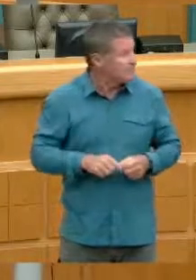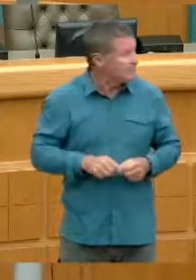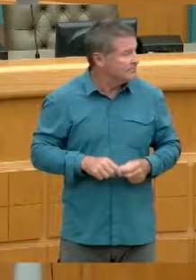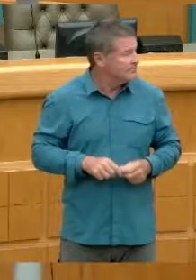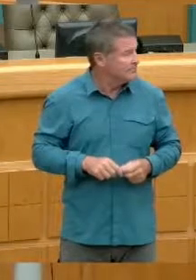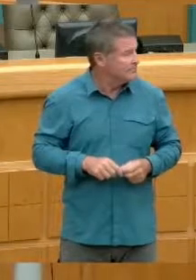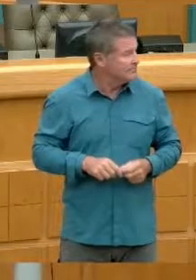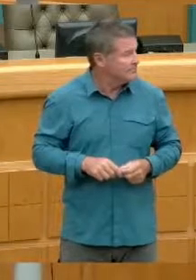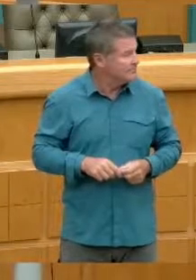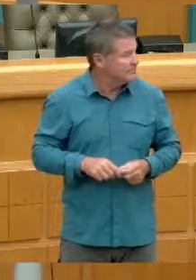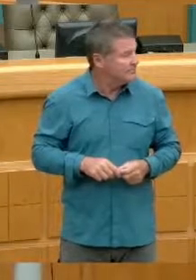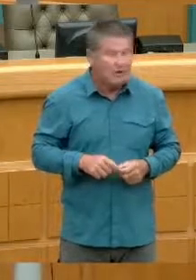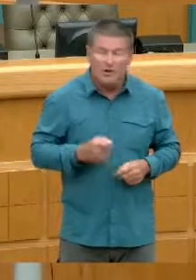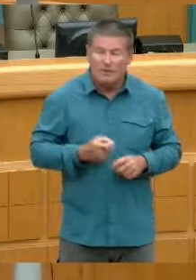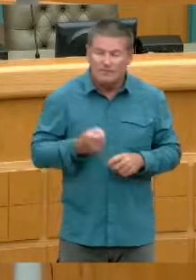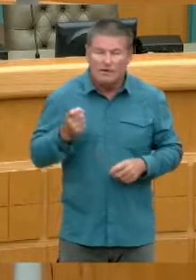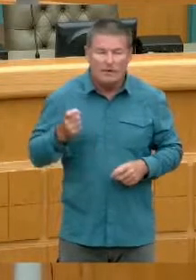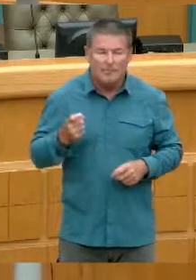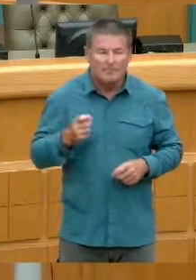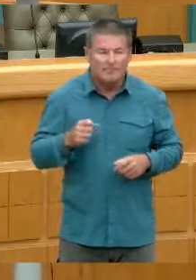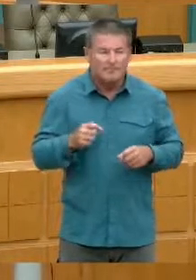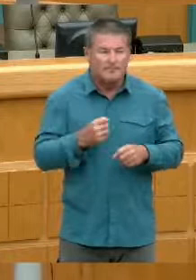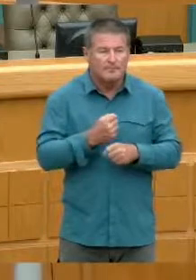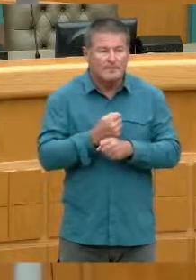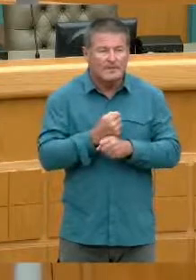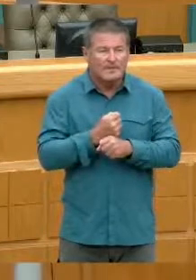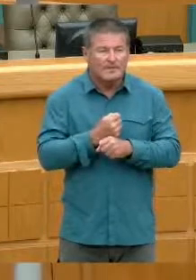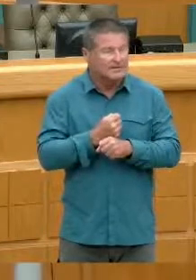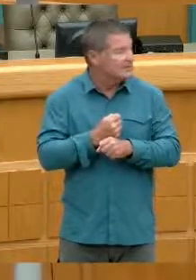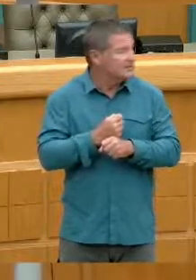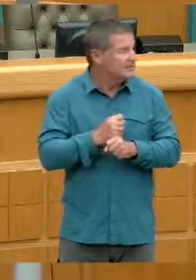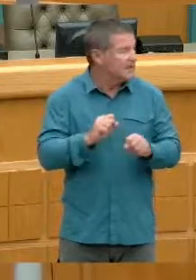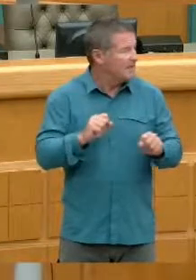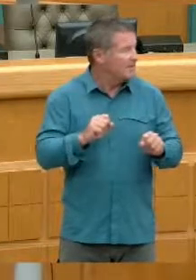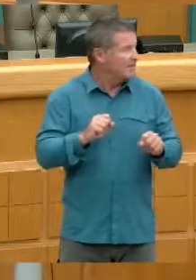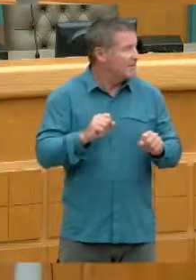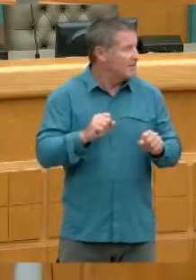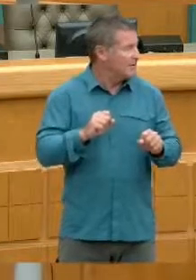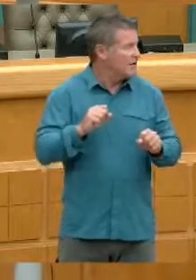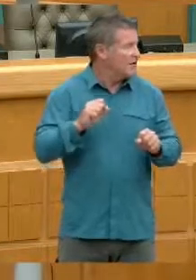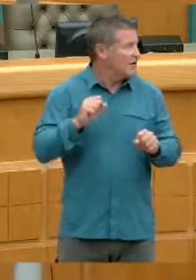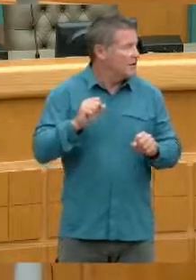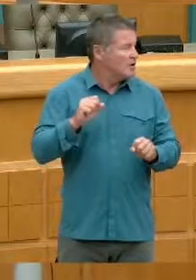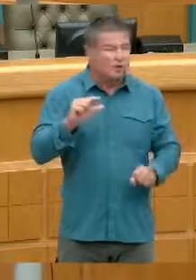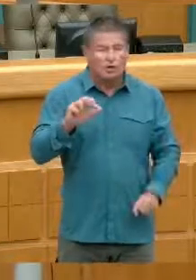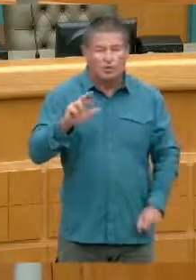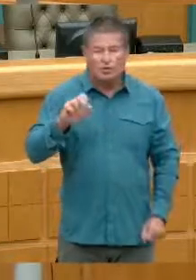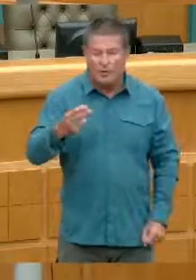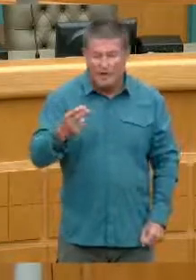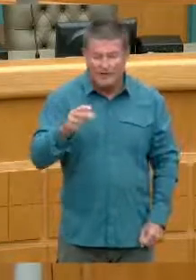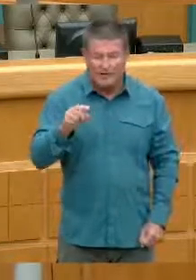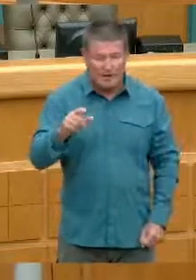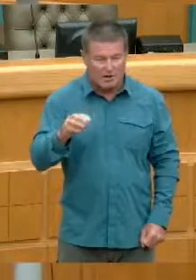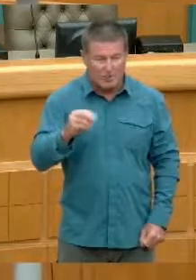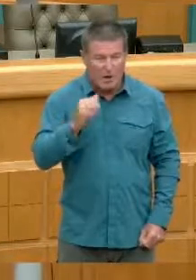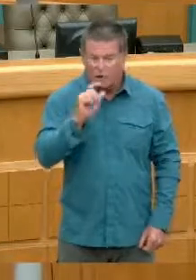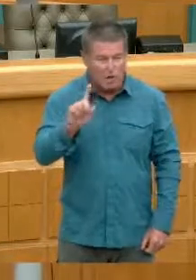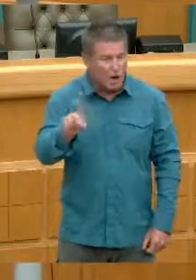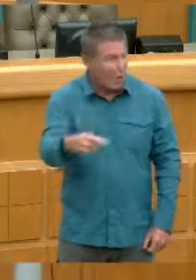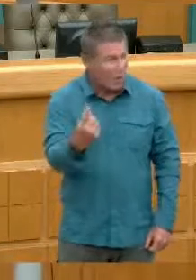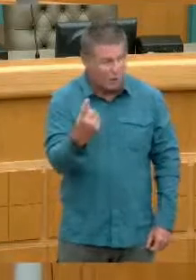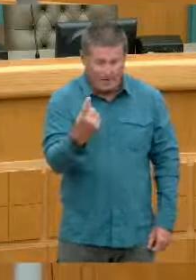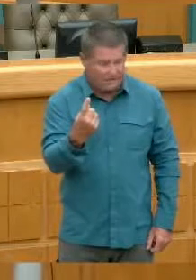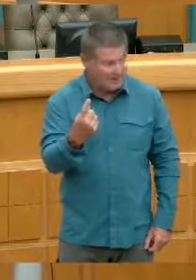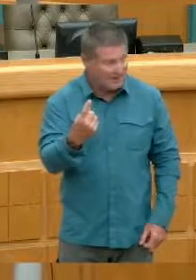so this data comes from safegraph.com. It includes all schools in the Coastal Bend area, not just K through